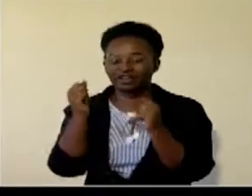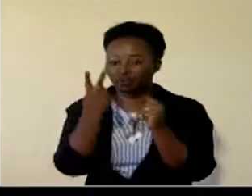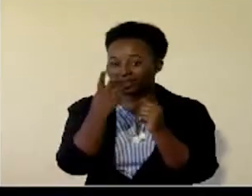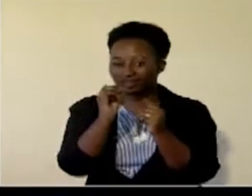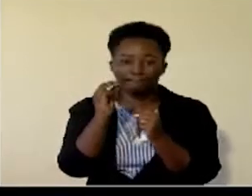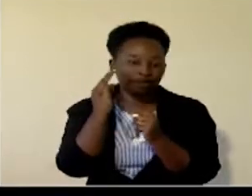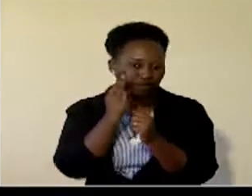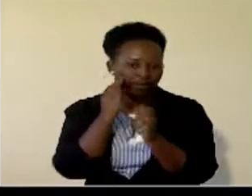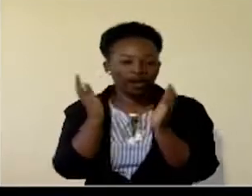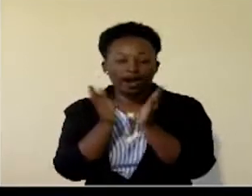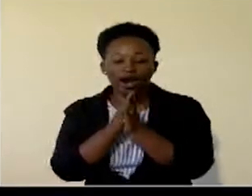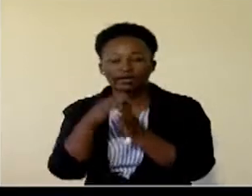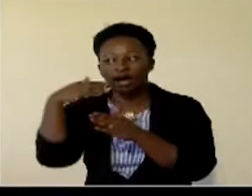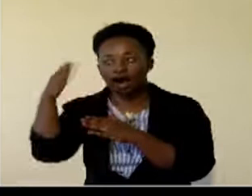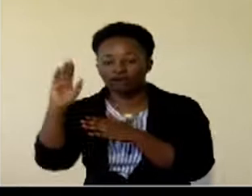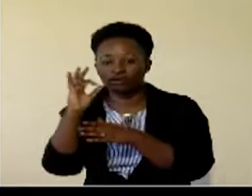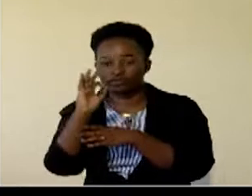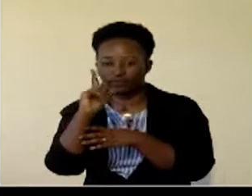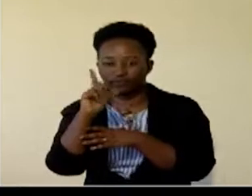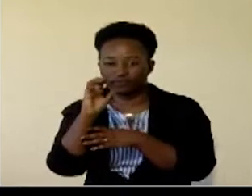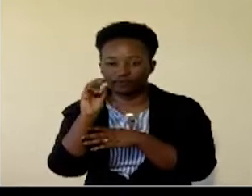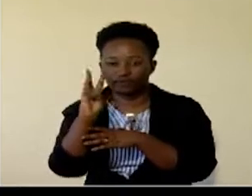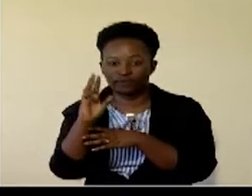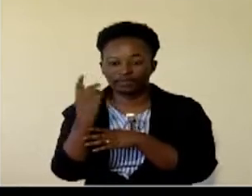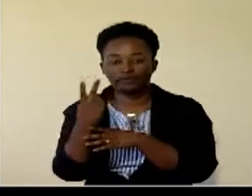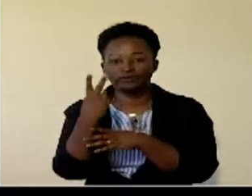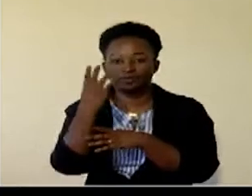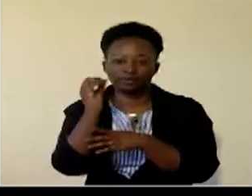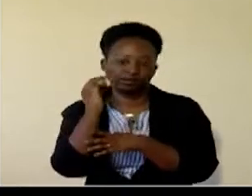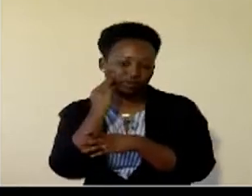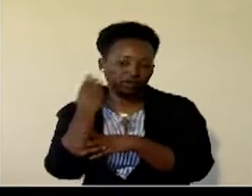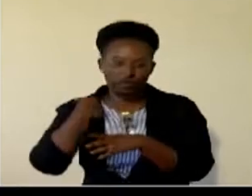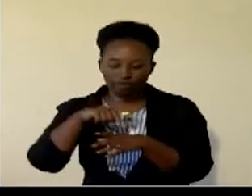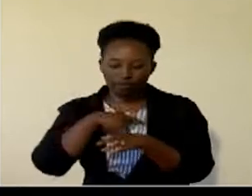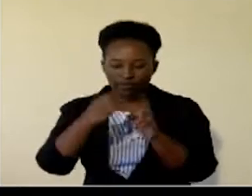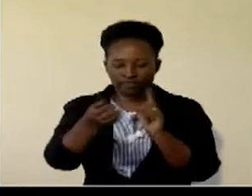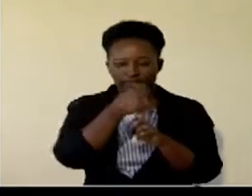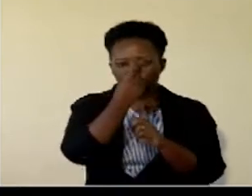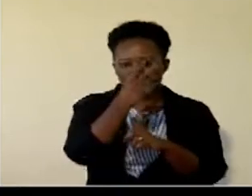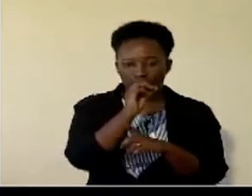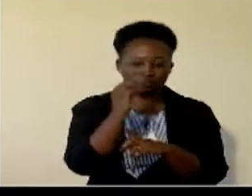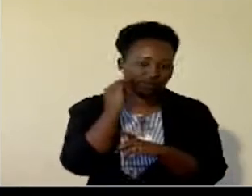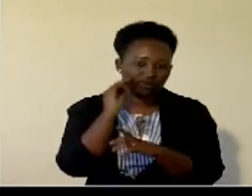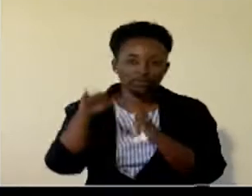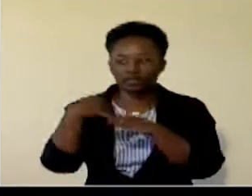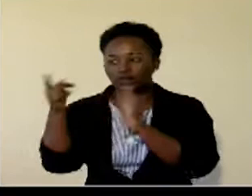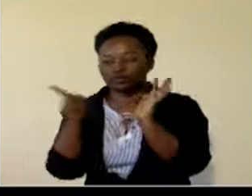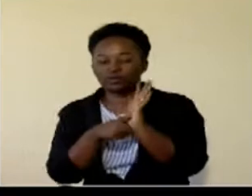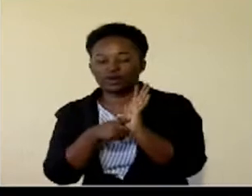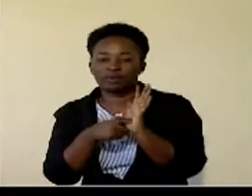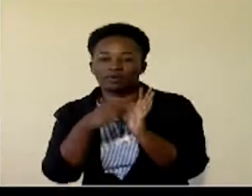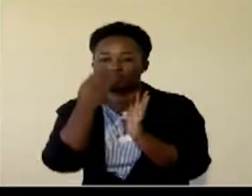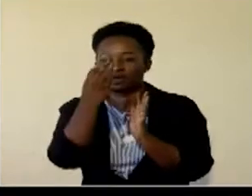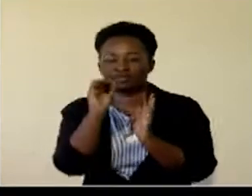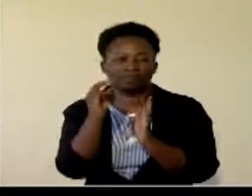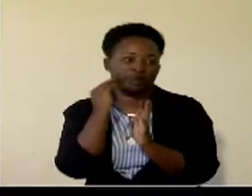get net capital flow for 1994, we shall get 20 million, which is the inflow, minus the outflow, which is 30 million. Now,